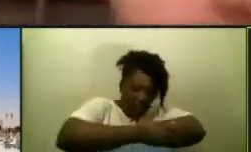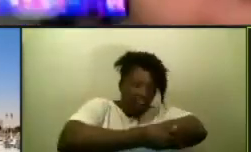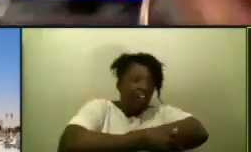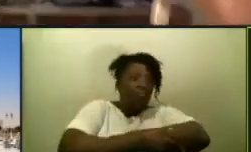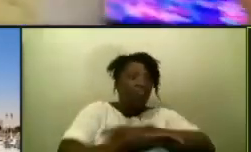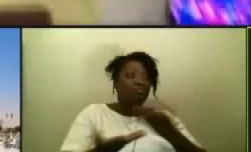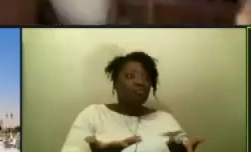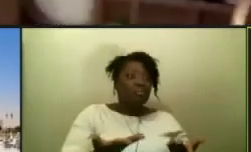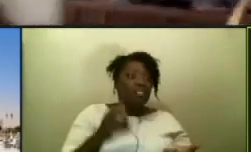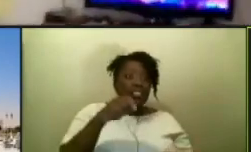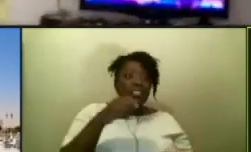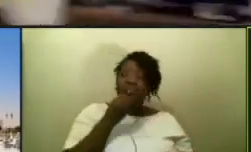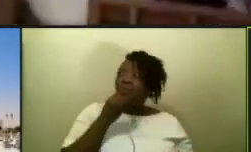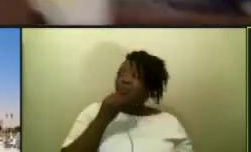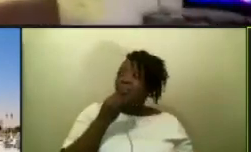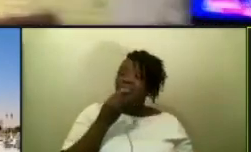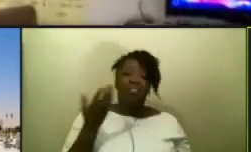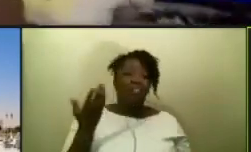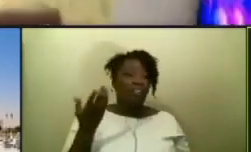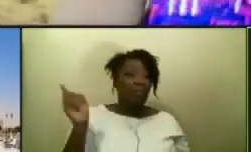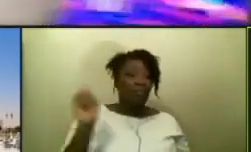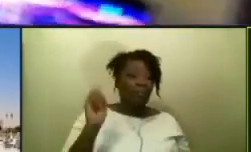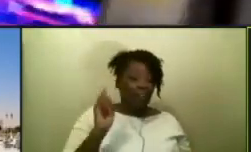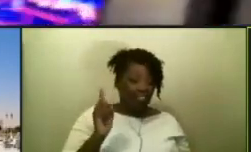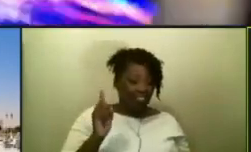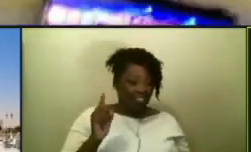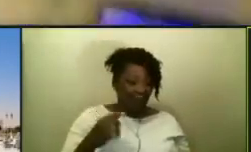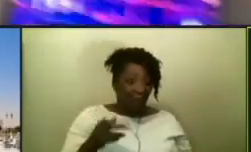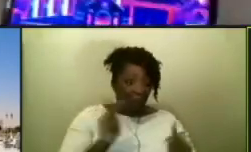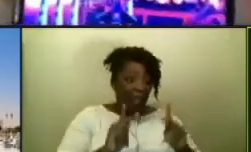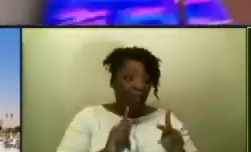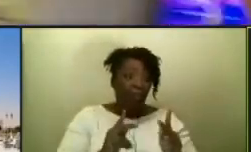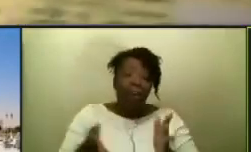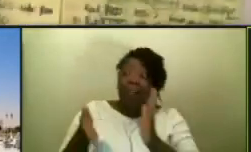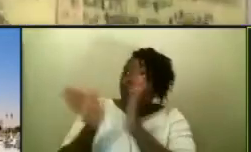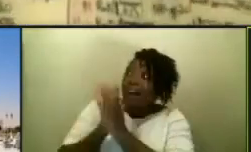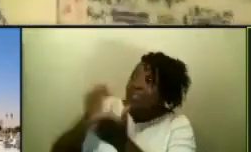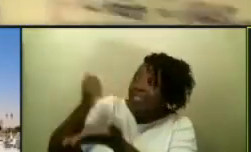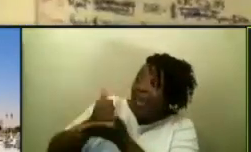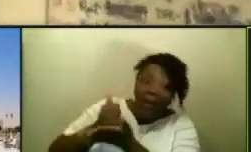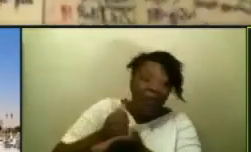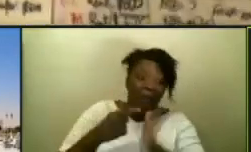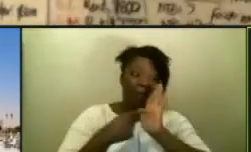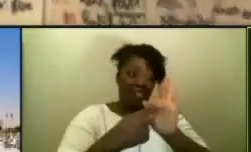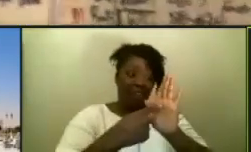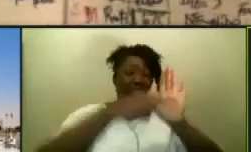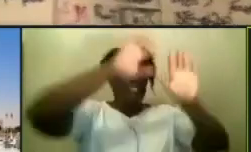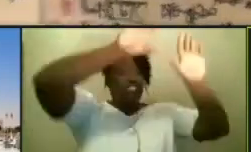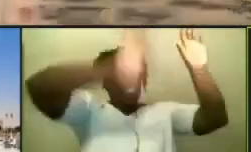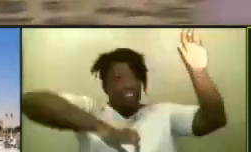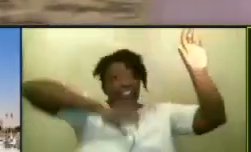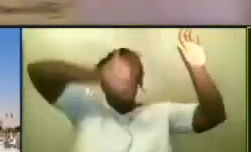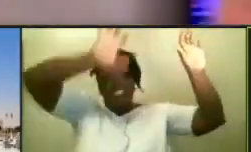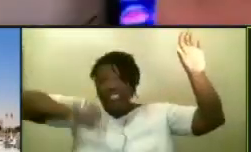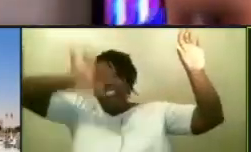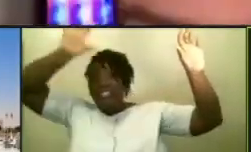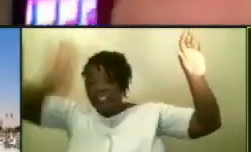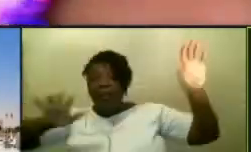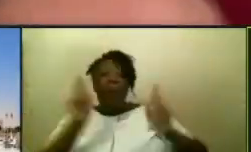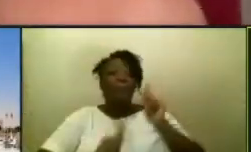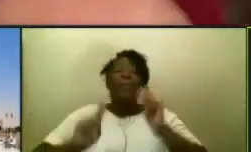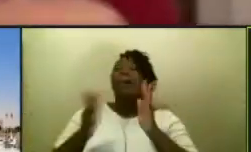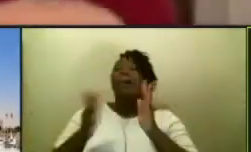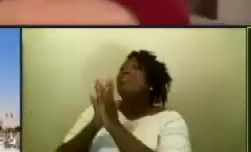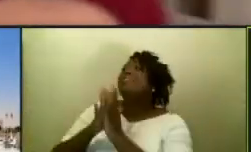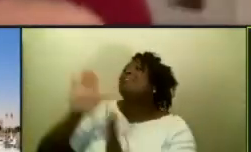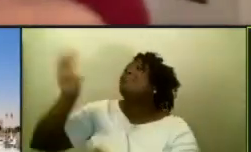show you guys what all the requests look like right here. These are all the people that are asking